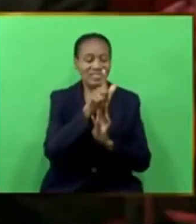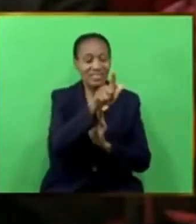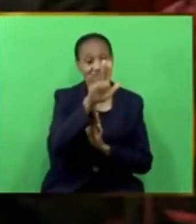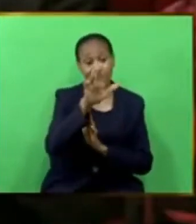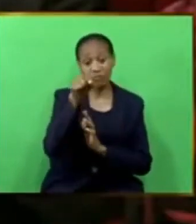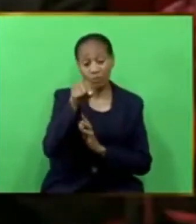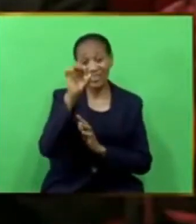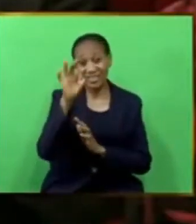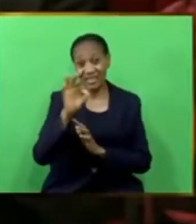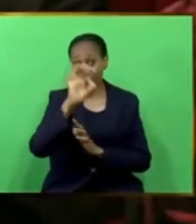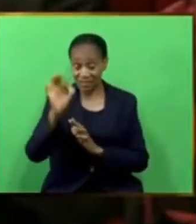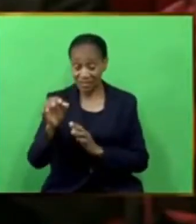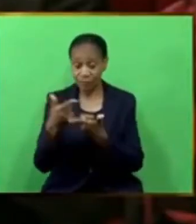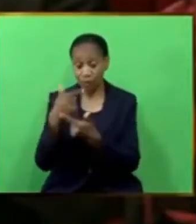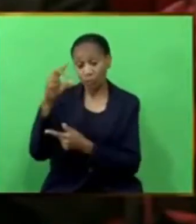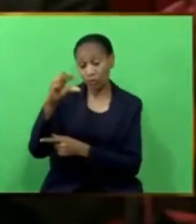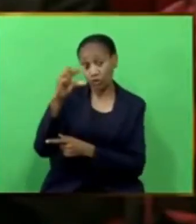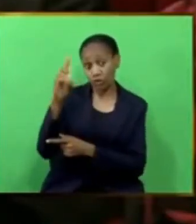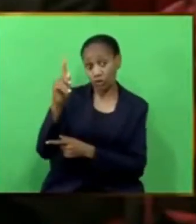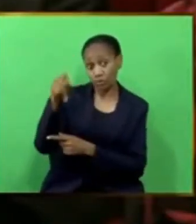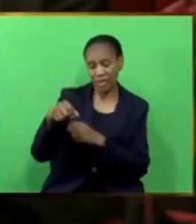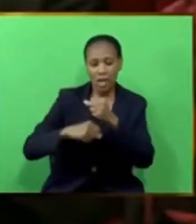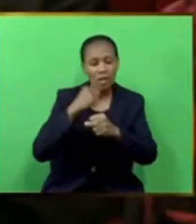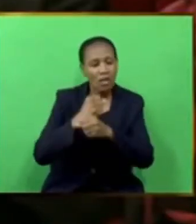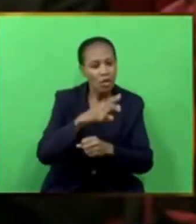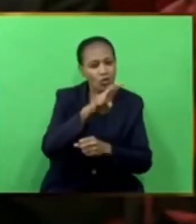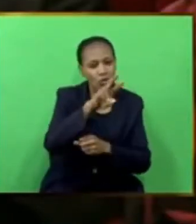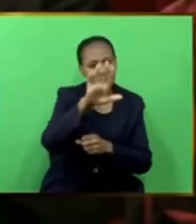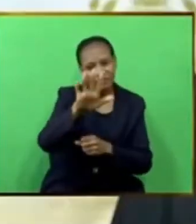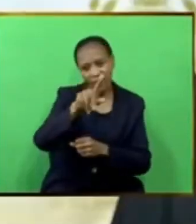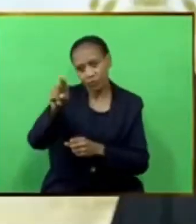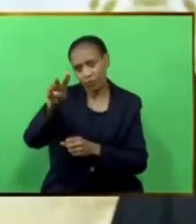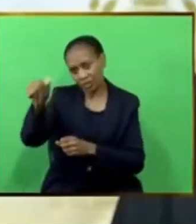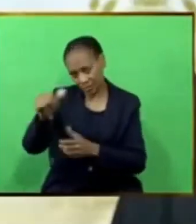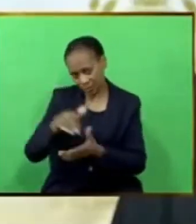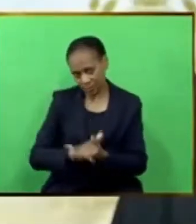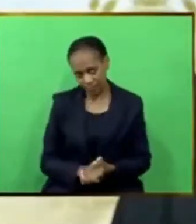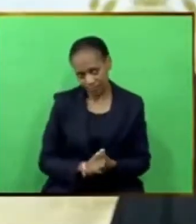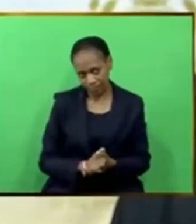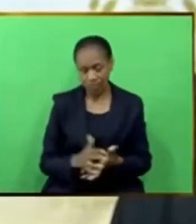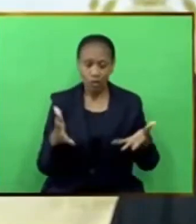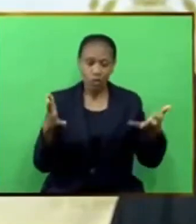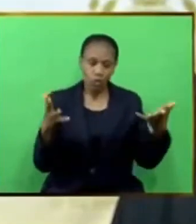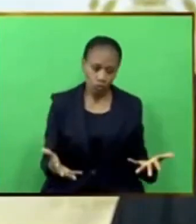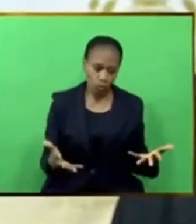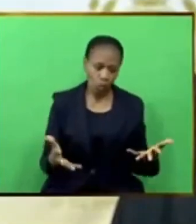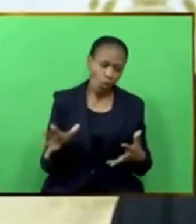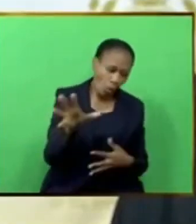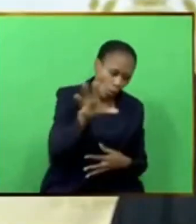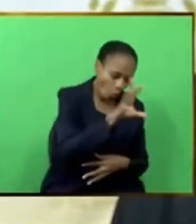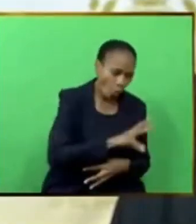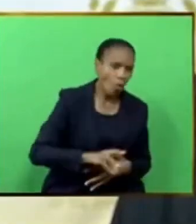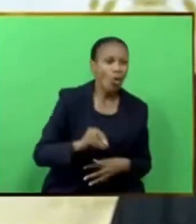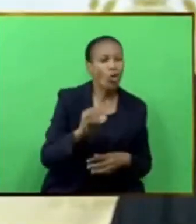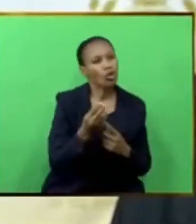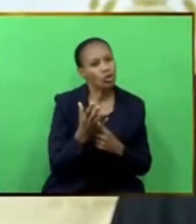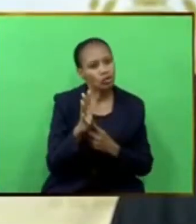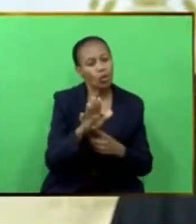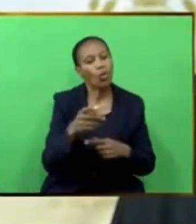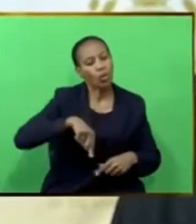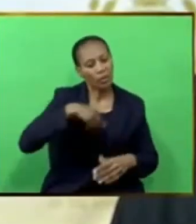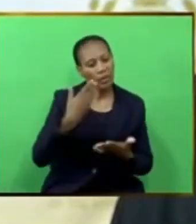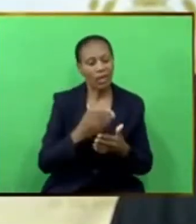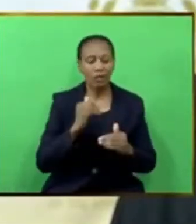75.3% of GDP in 25-26. All of this puts us in a position to continue